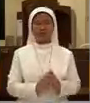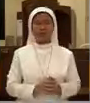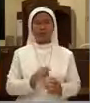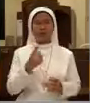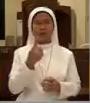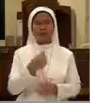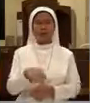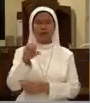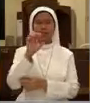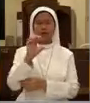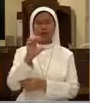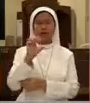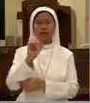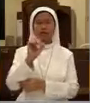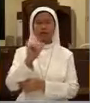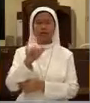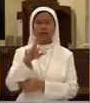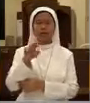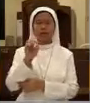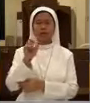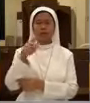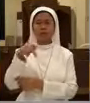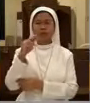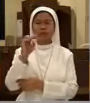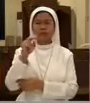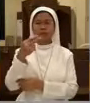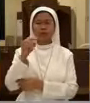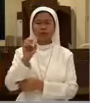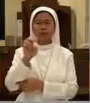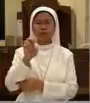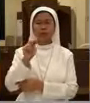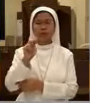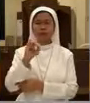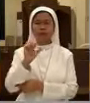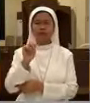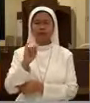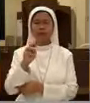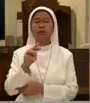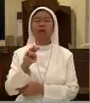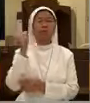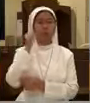Syrophoenician woman for her faith.